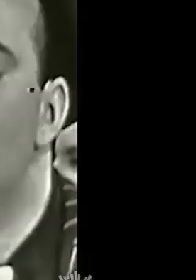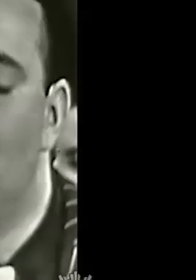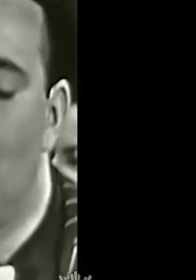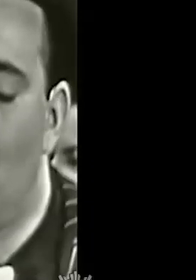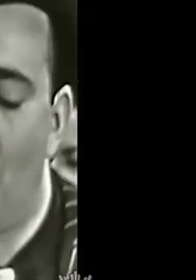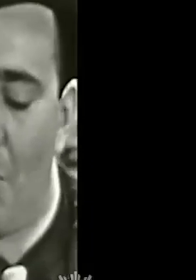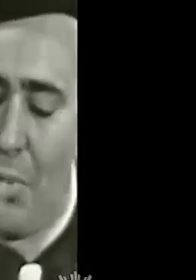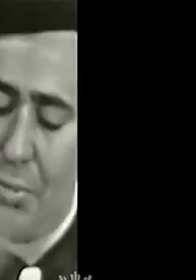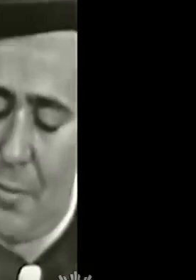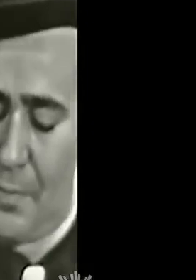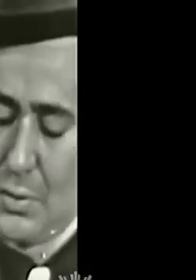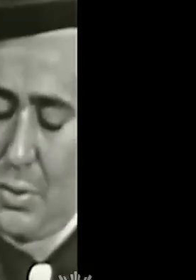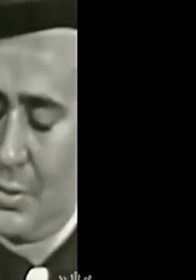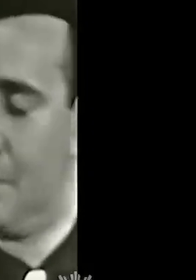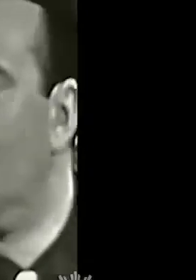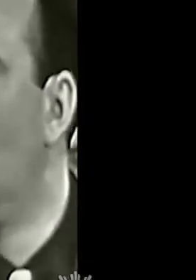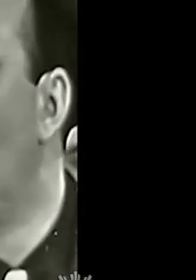Caesar.